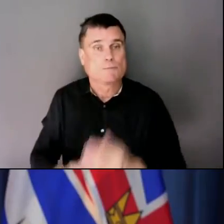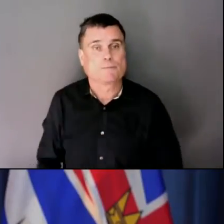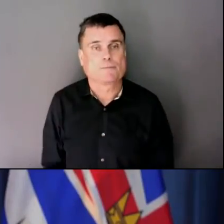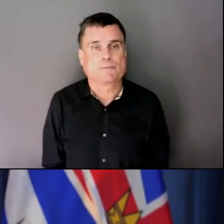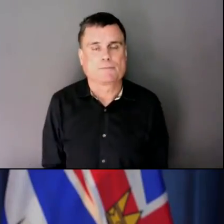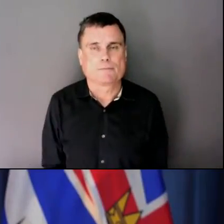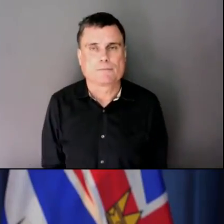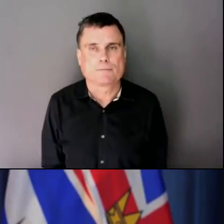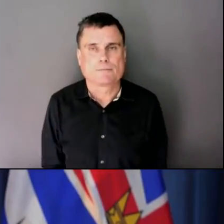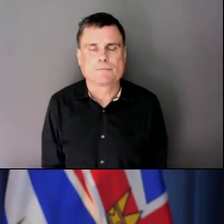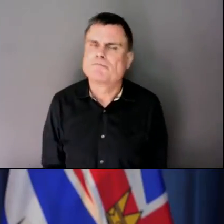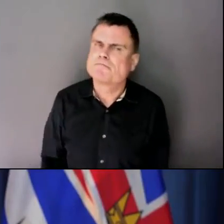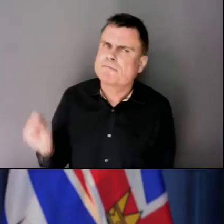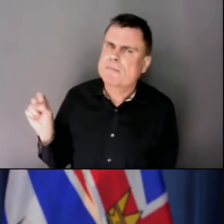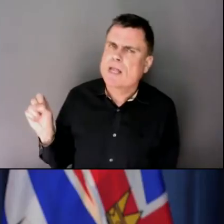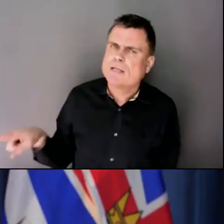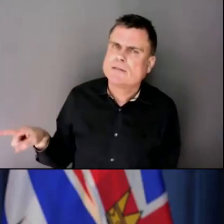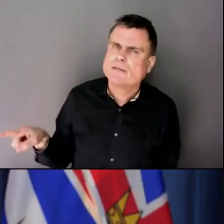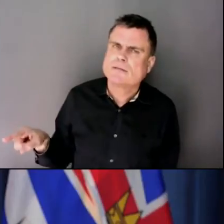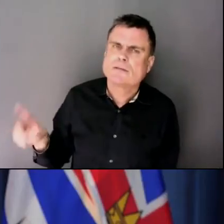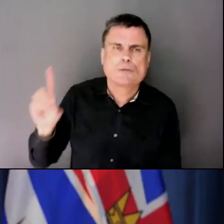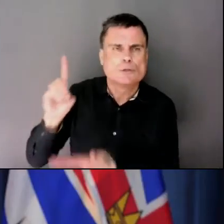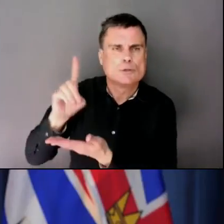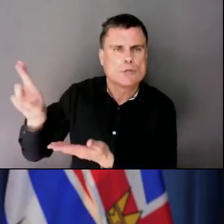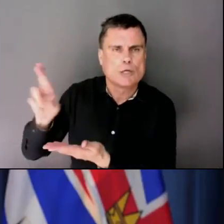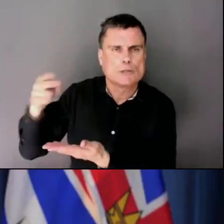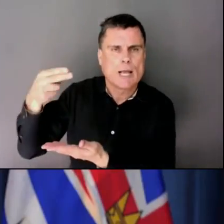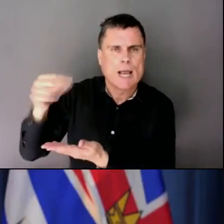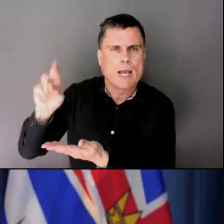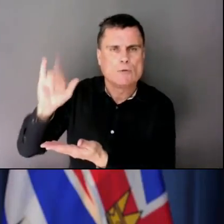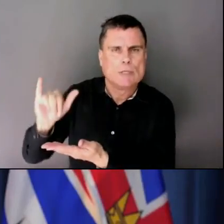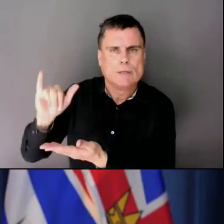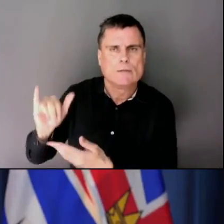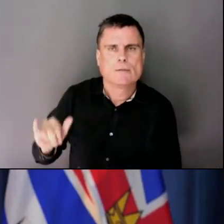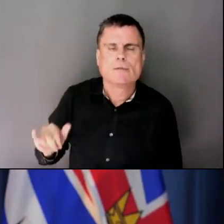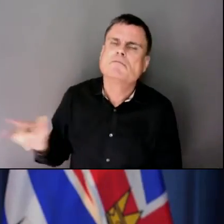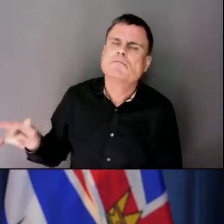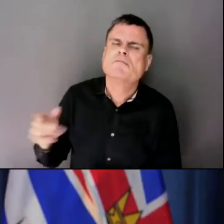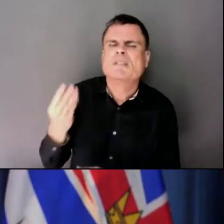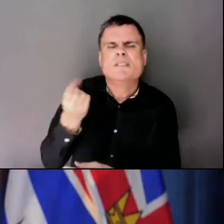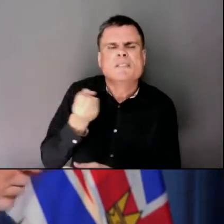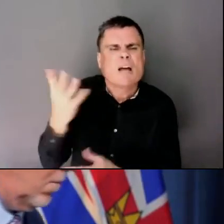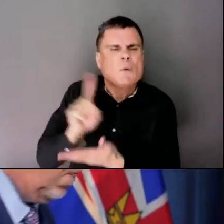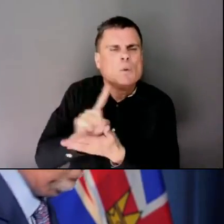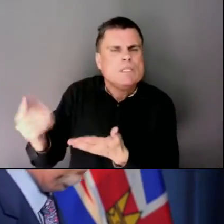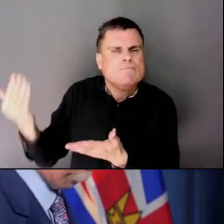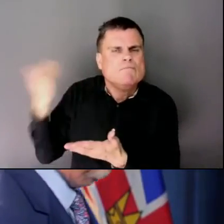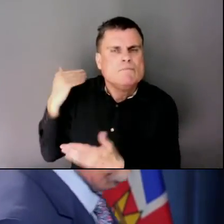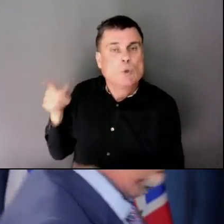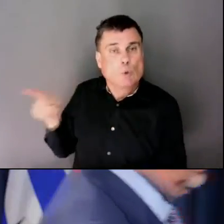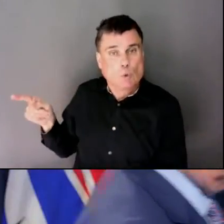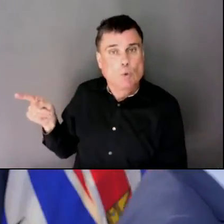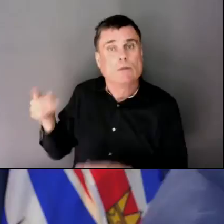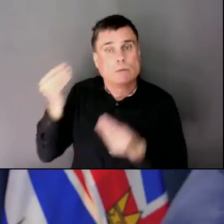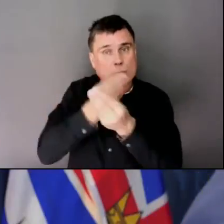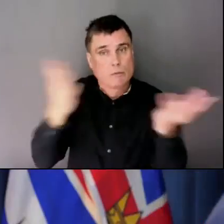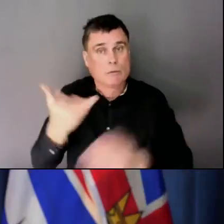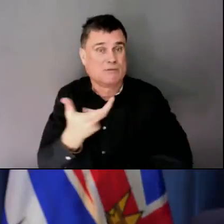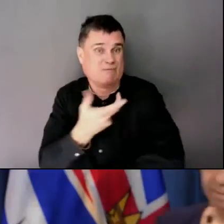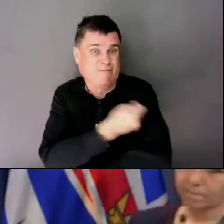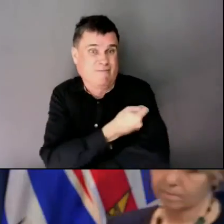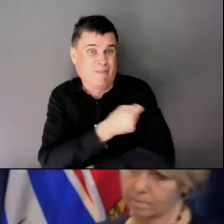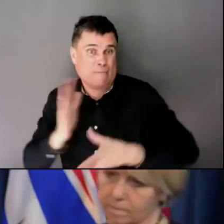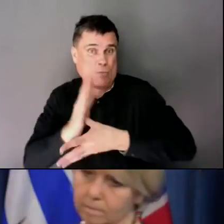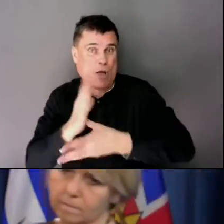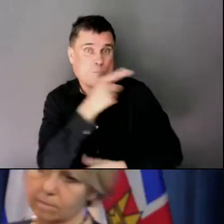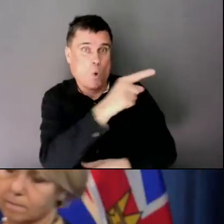One question I have for you, Dr. Henry, a couple of weeks ago when you were asked about immunizations for the more at-risk population, as in those getting chemo,